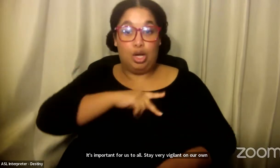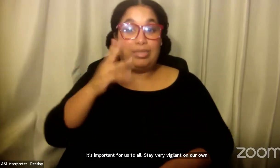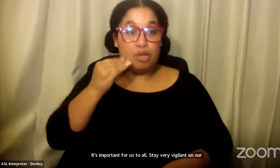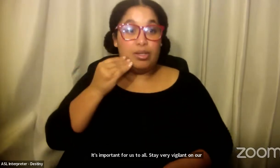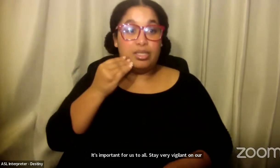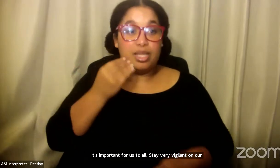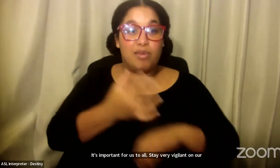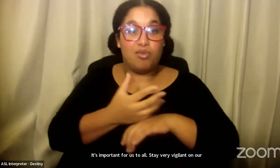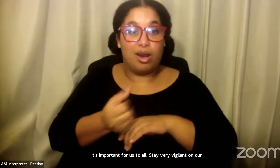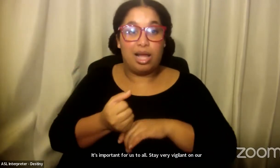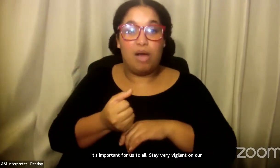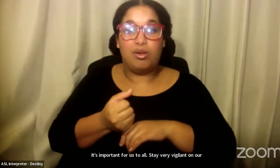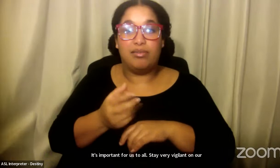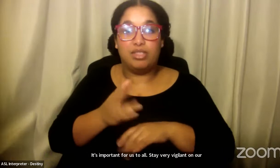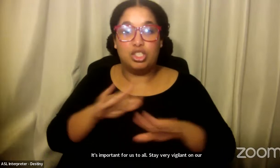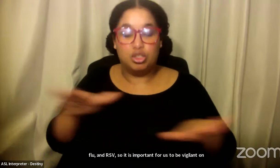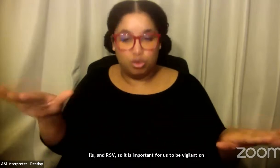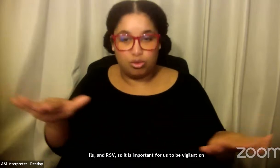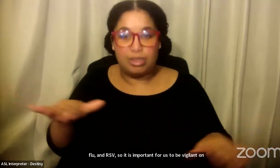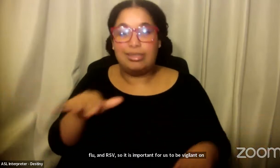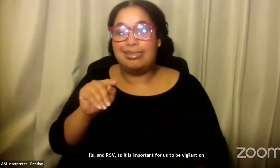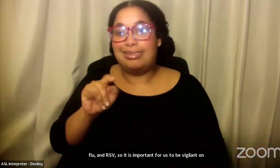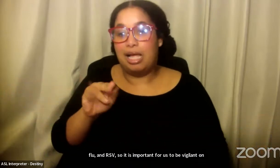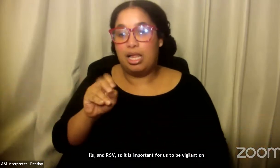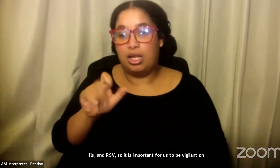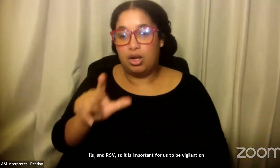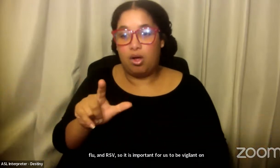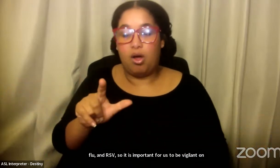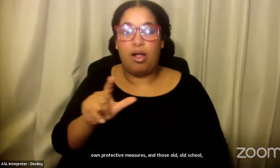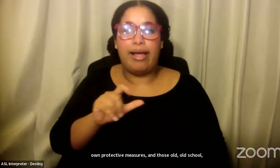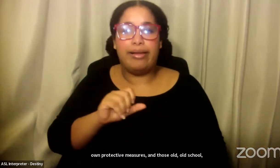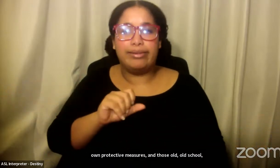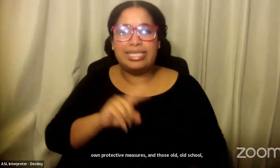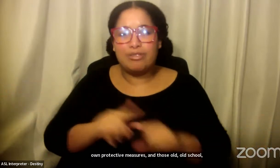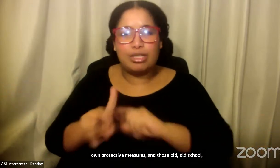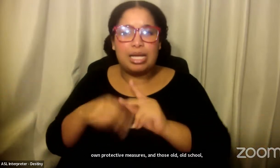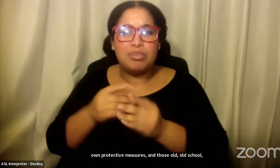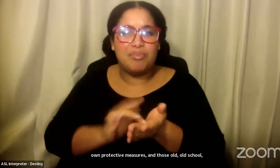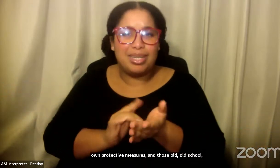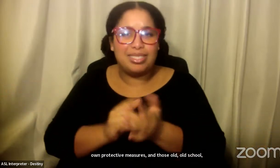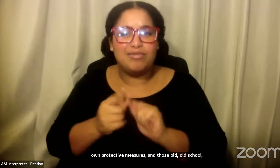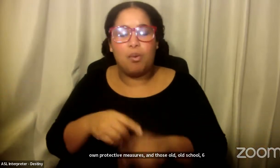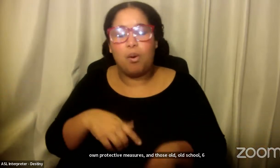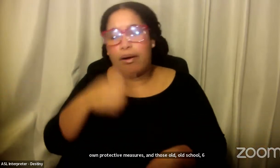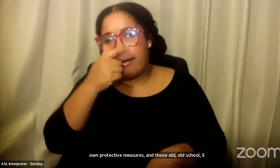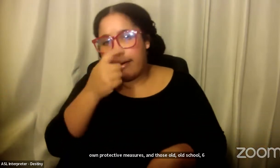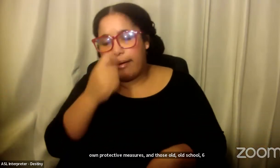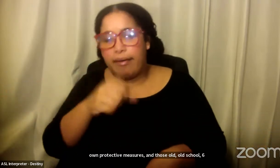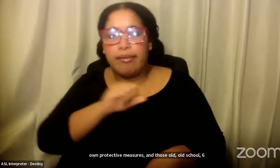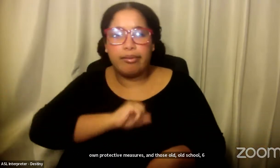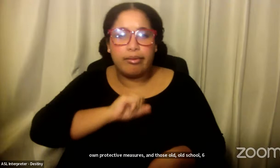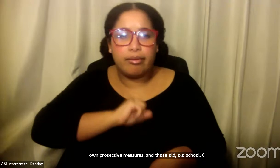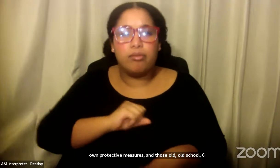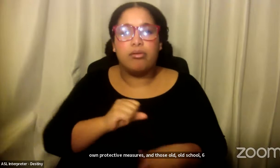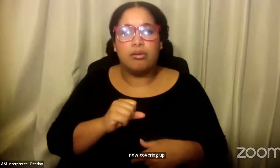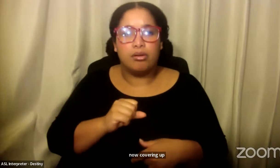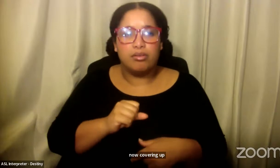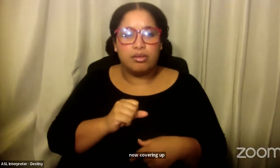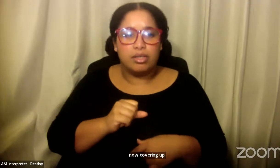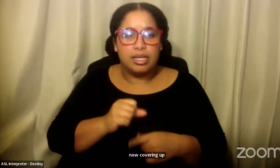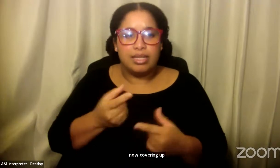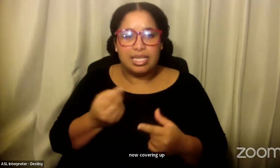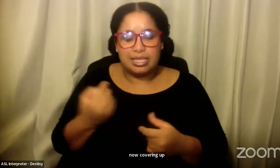Tylenol and you know, all kinds of cold and cough medicines this you know, last few weeks, and